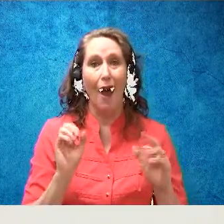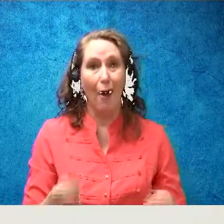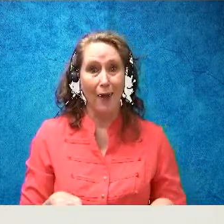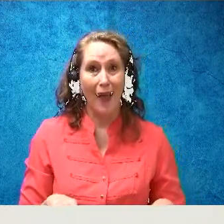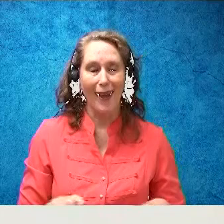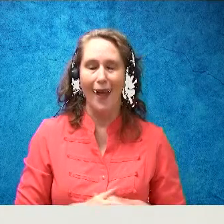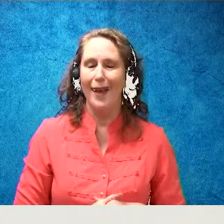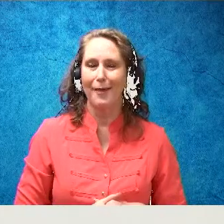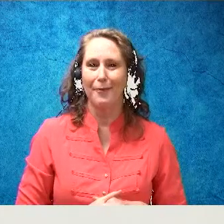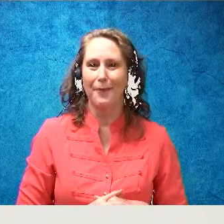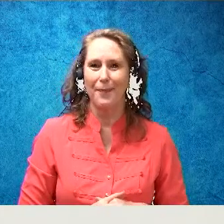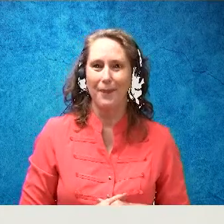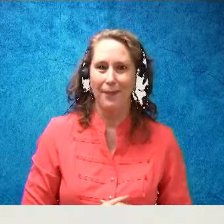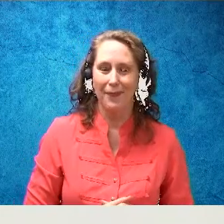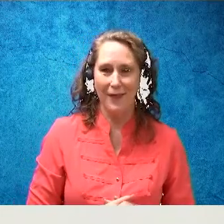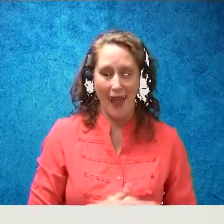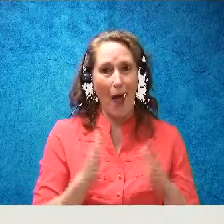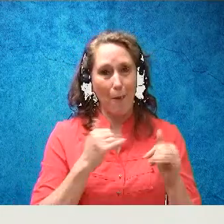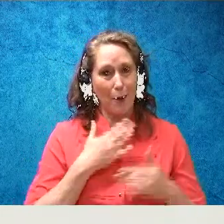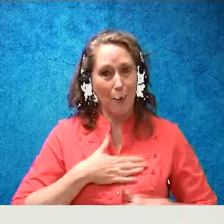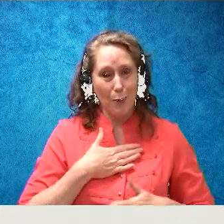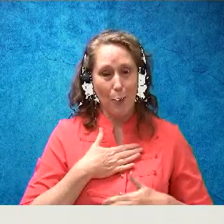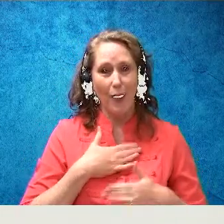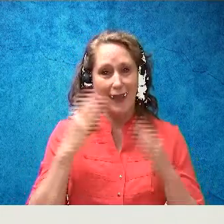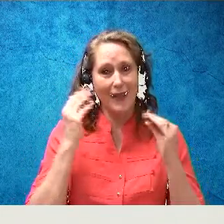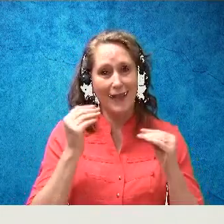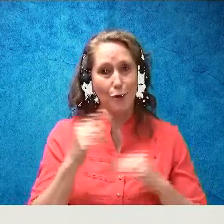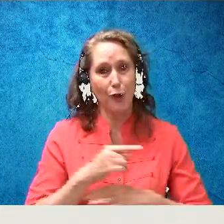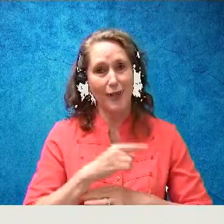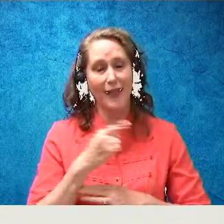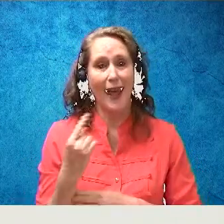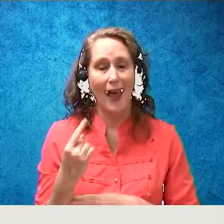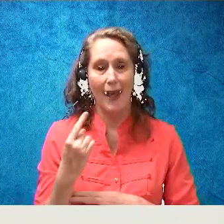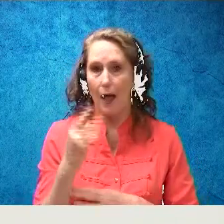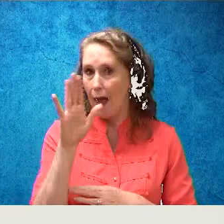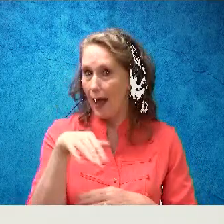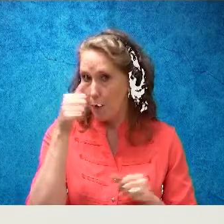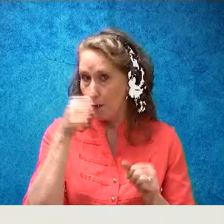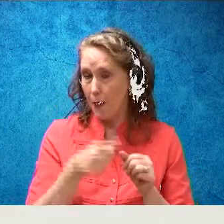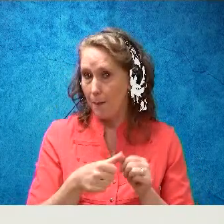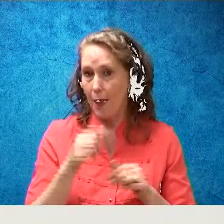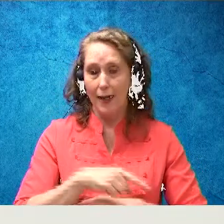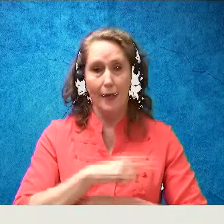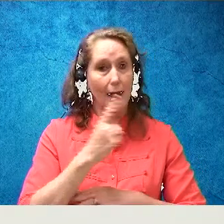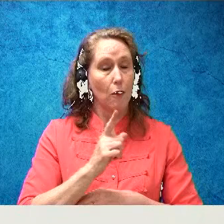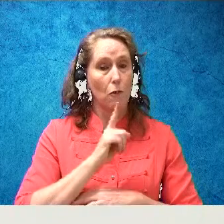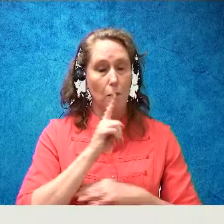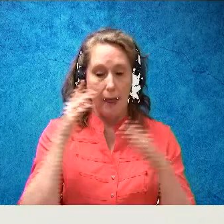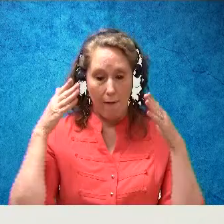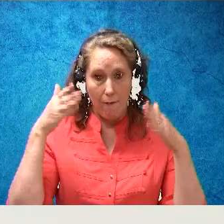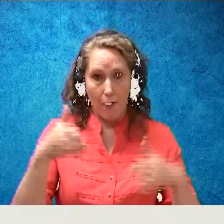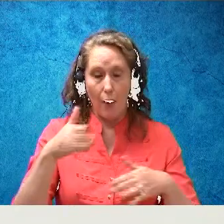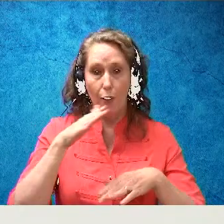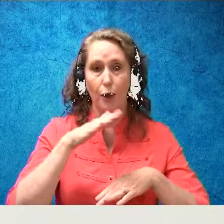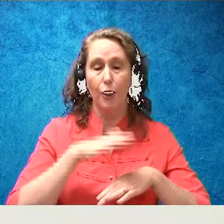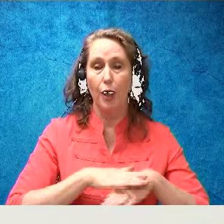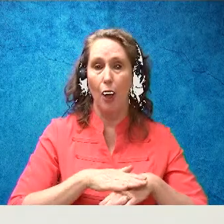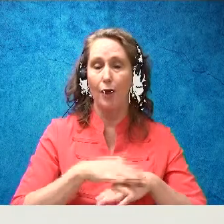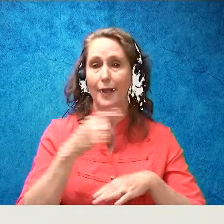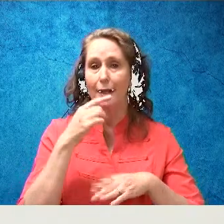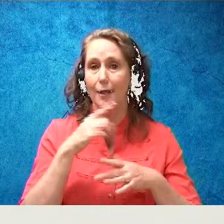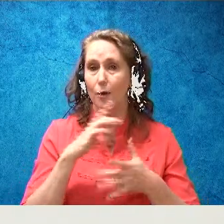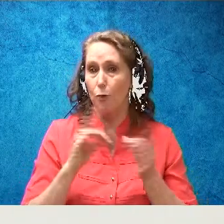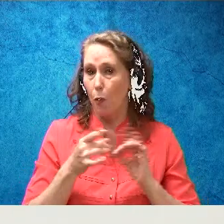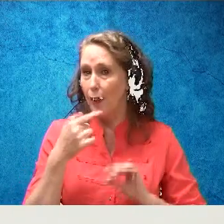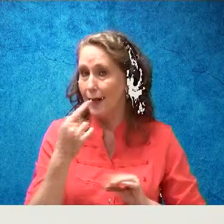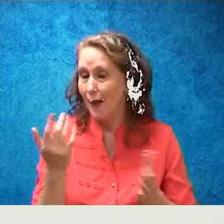I hope that you enjoyed our lesson today, okay? Just remember that today we were really focusing on retelling a